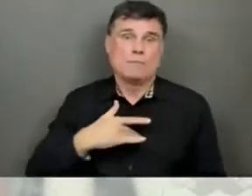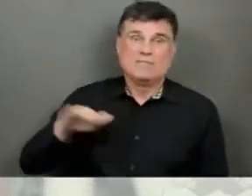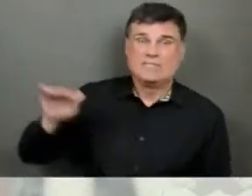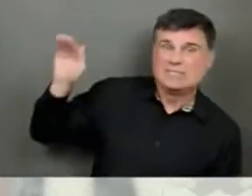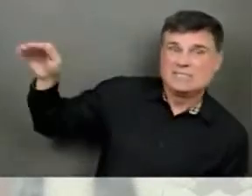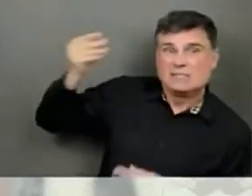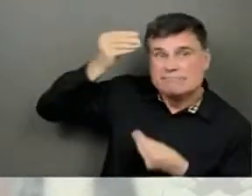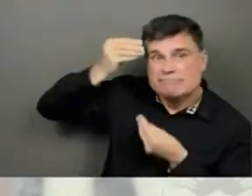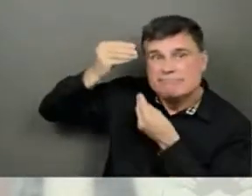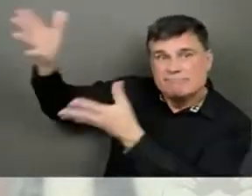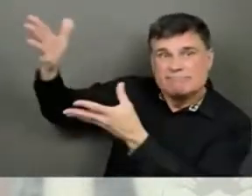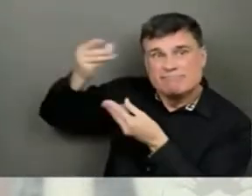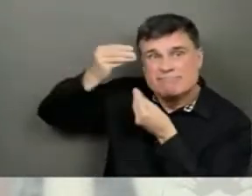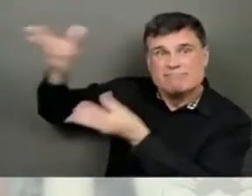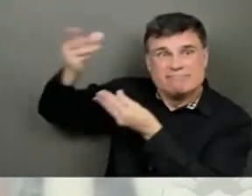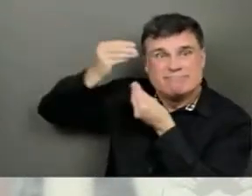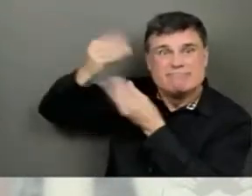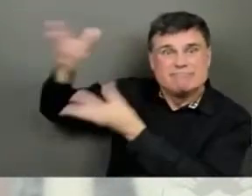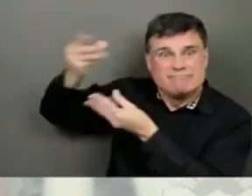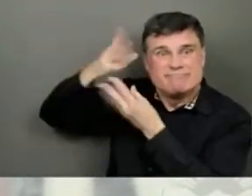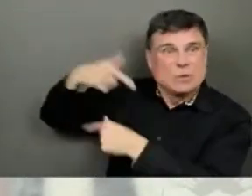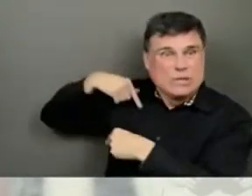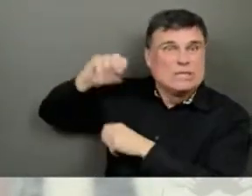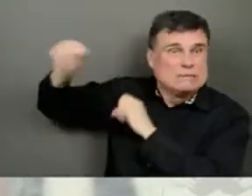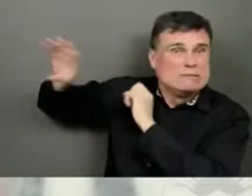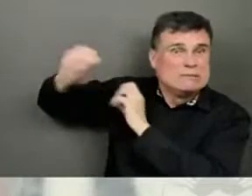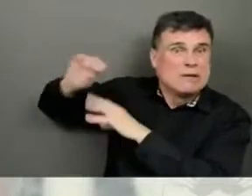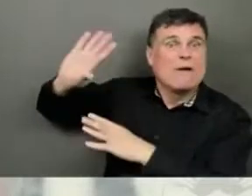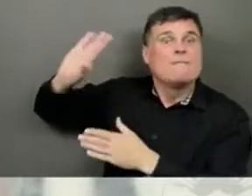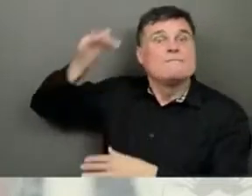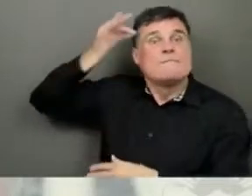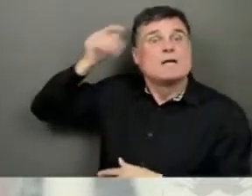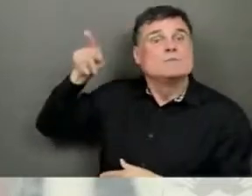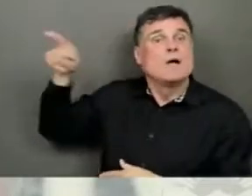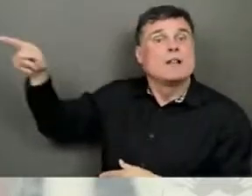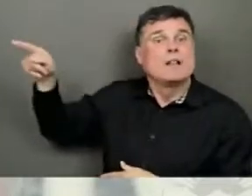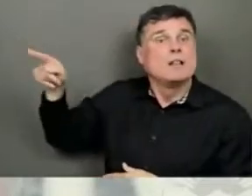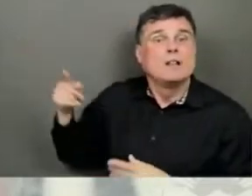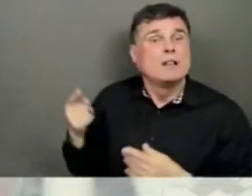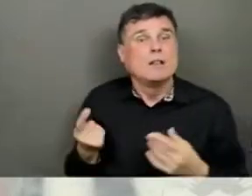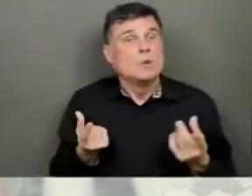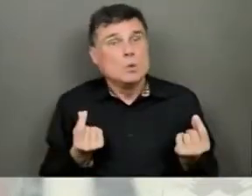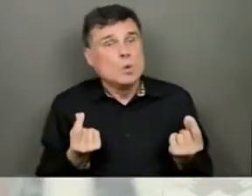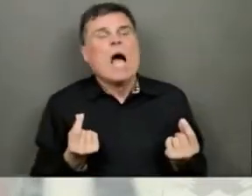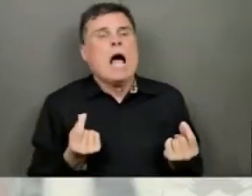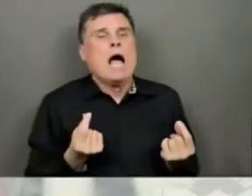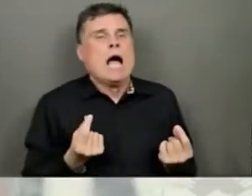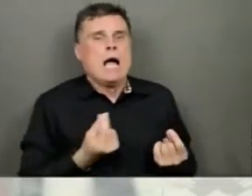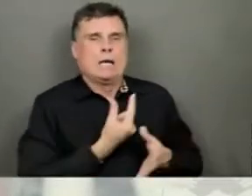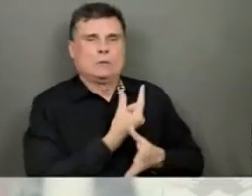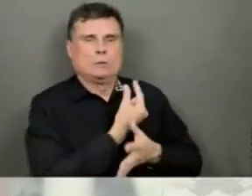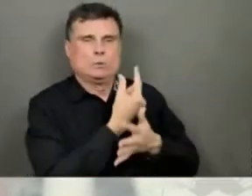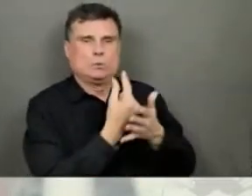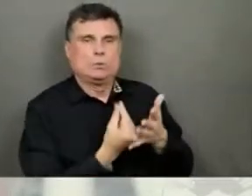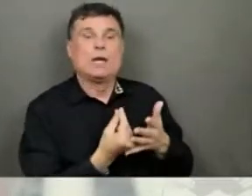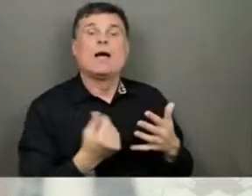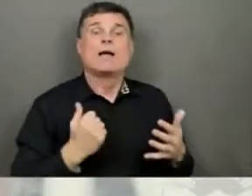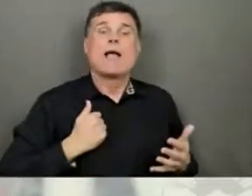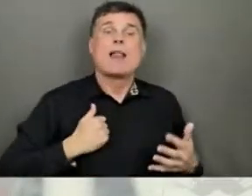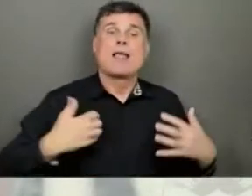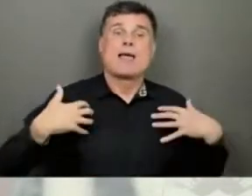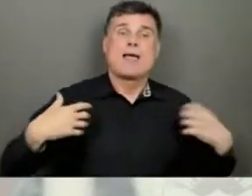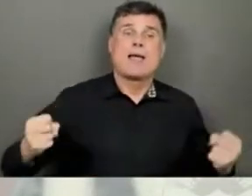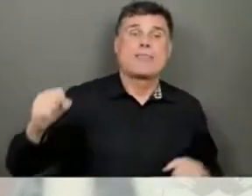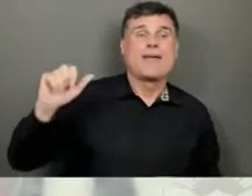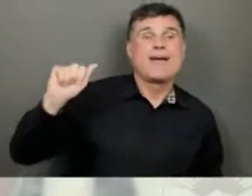here, and the federal government enforces the Canada Health Act intermittently across the country. I would say